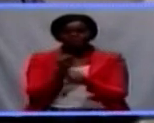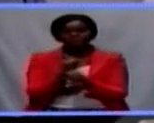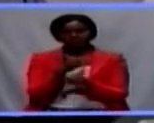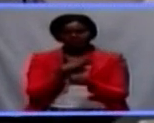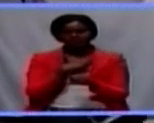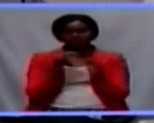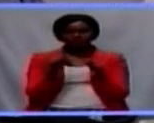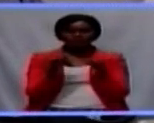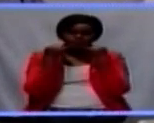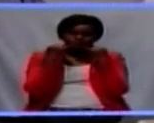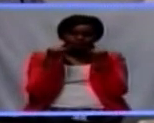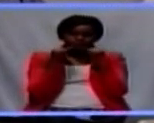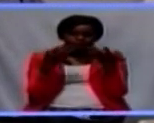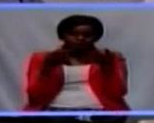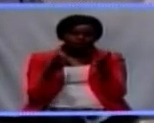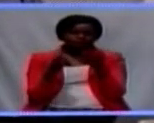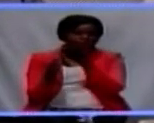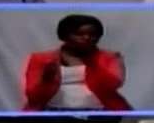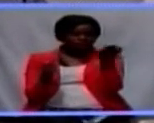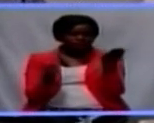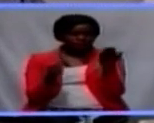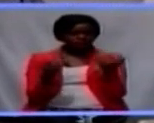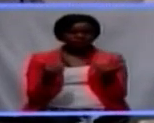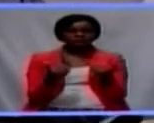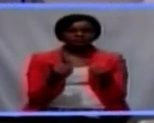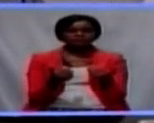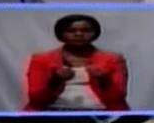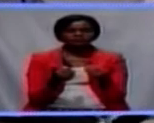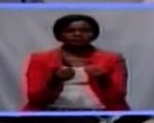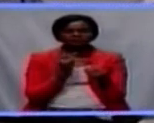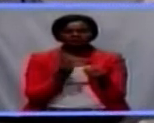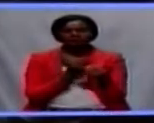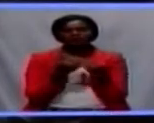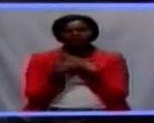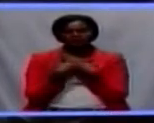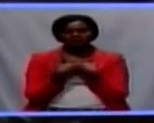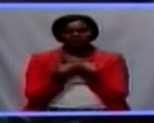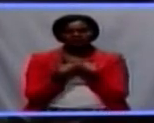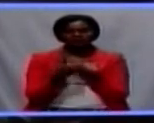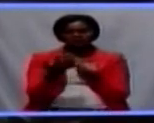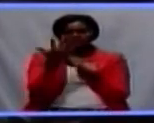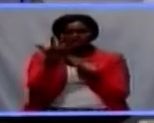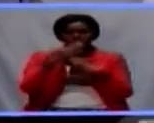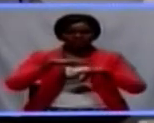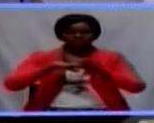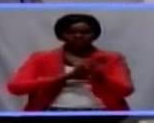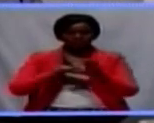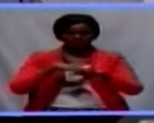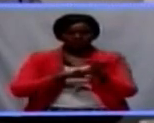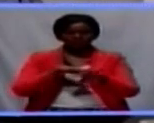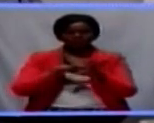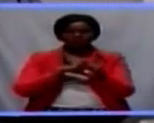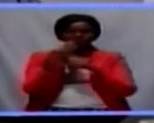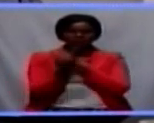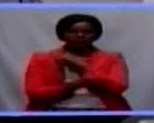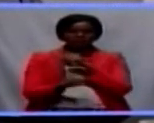I can confirm to you that at the moment, we have 5 trucks, foreign